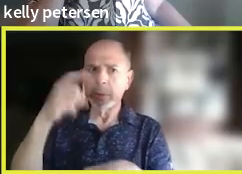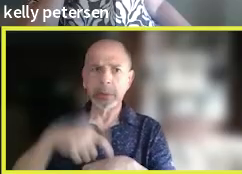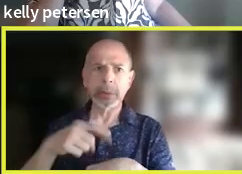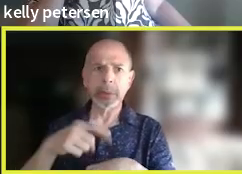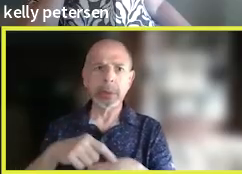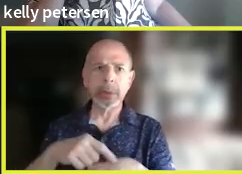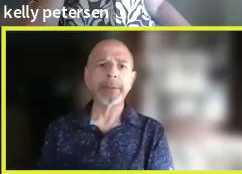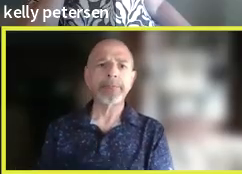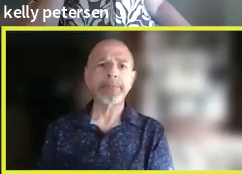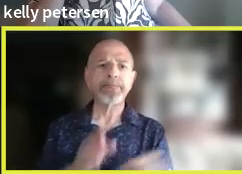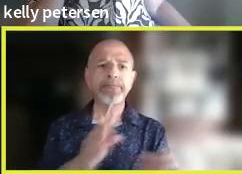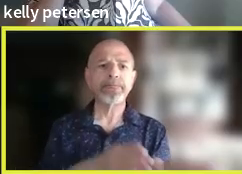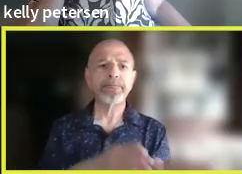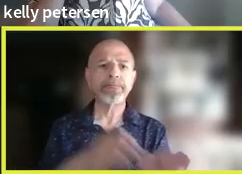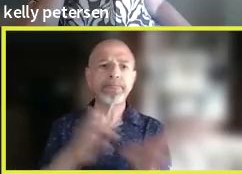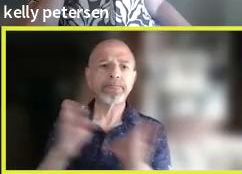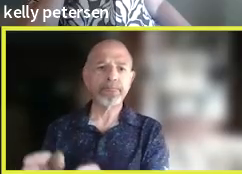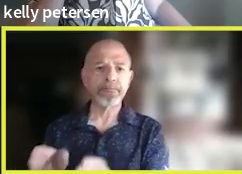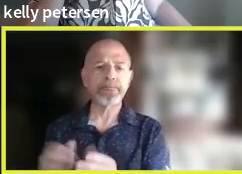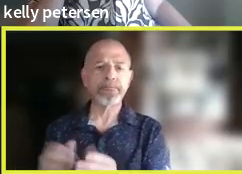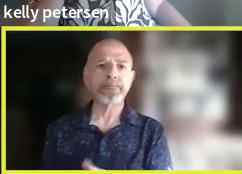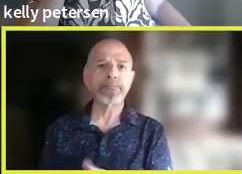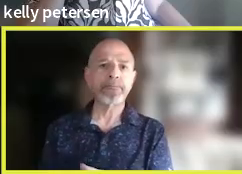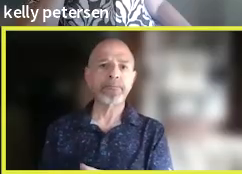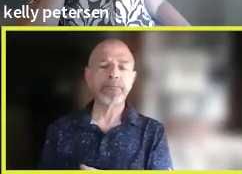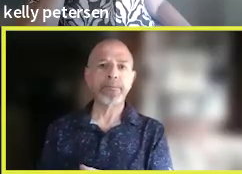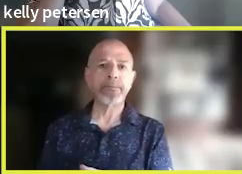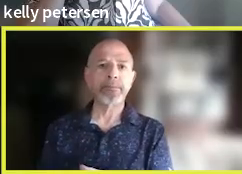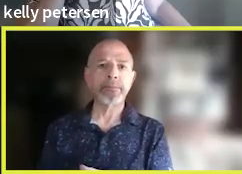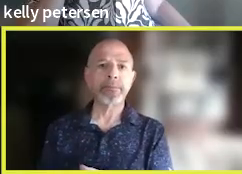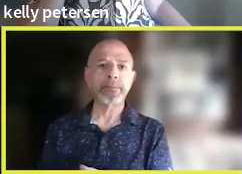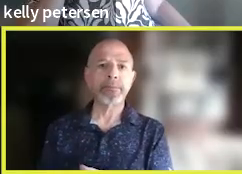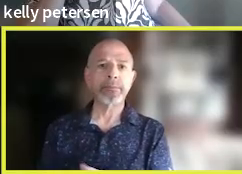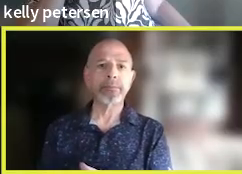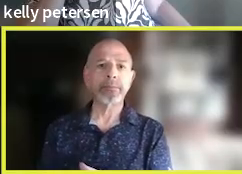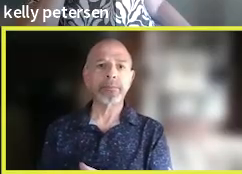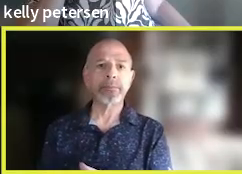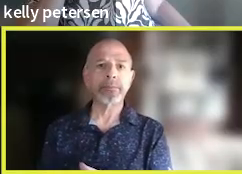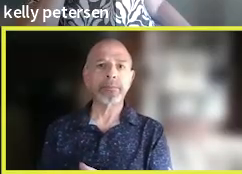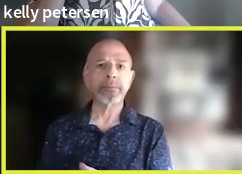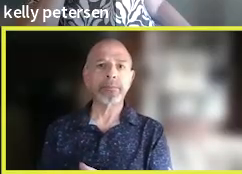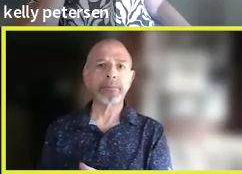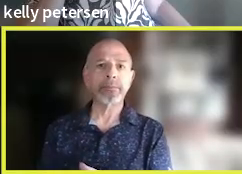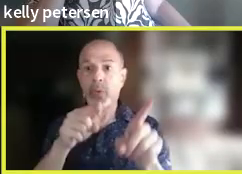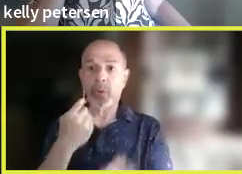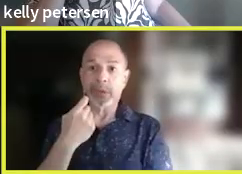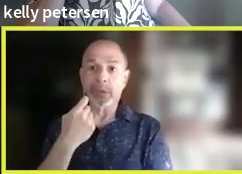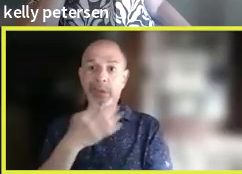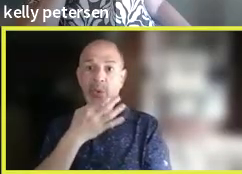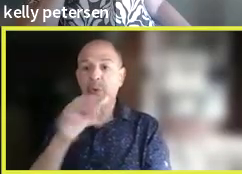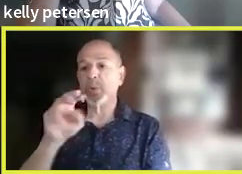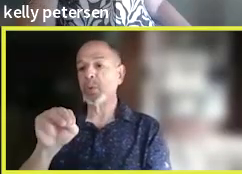speaking of Special Olympics, not only am I going to Minnesota, but I also did something that I started